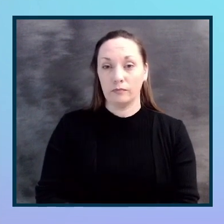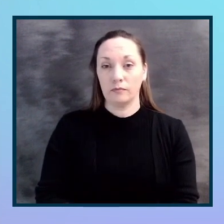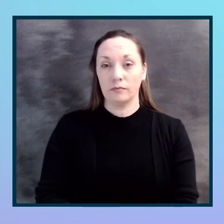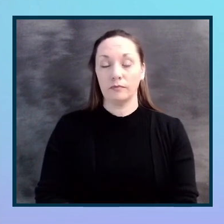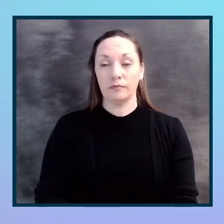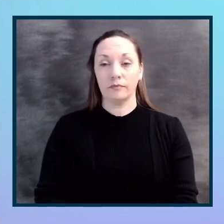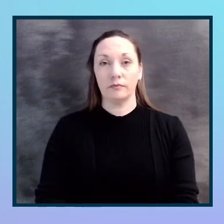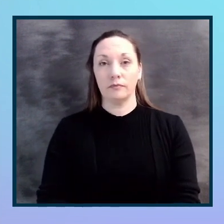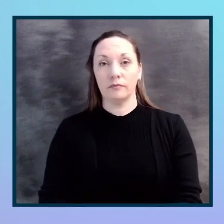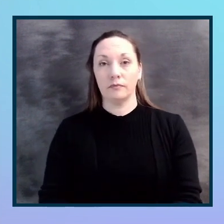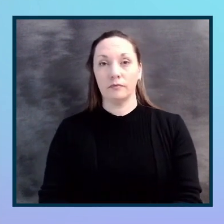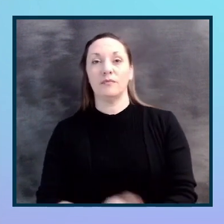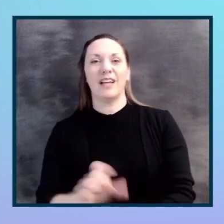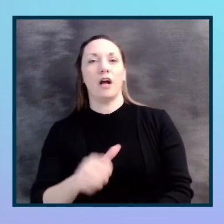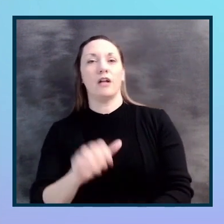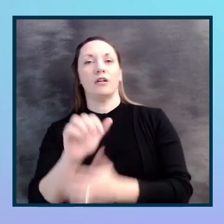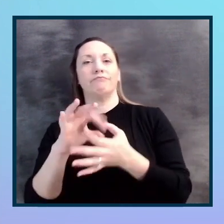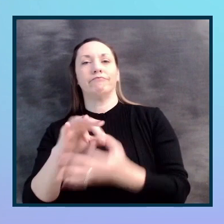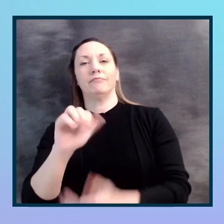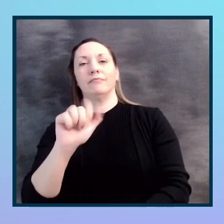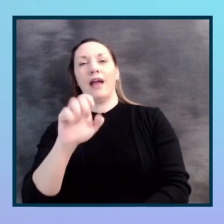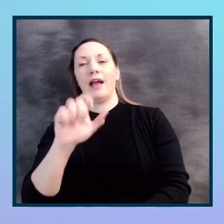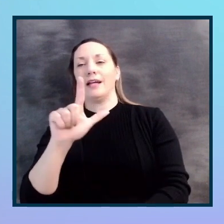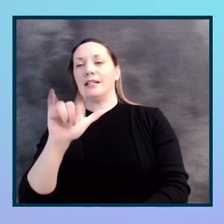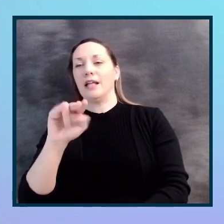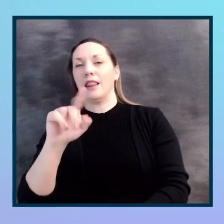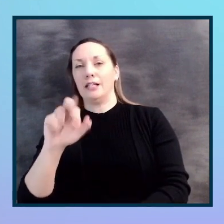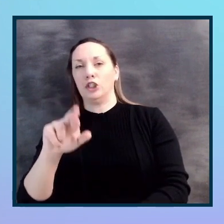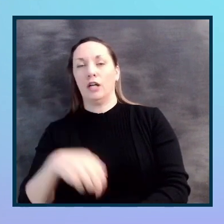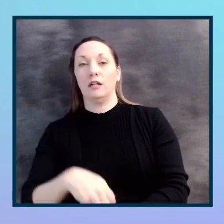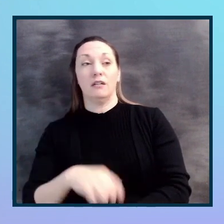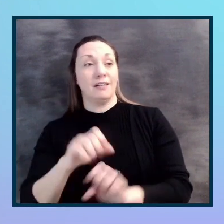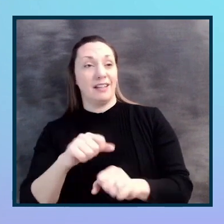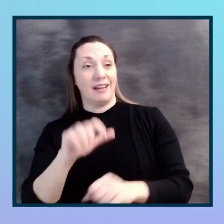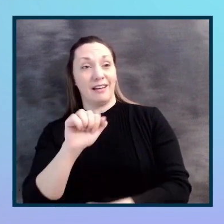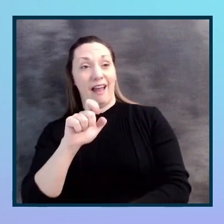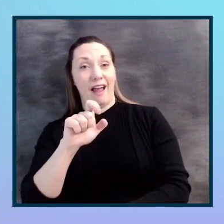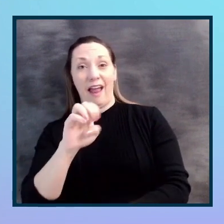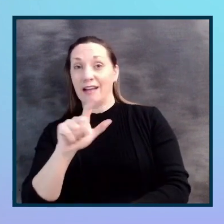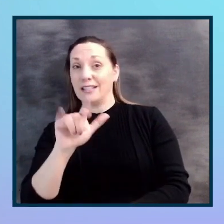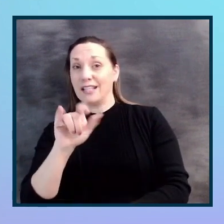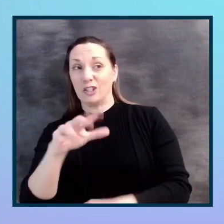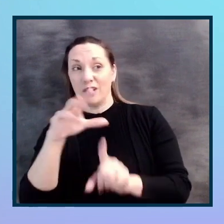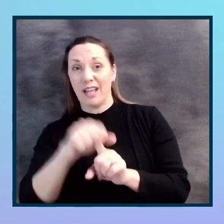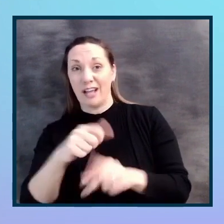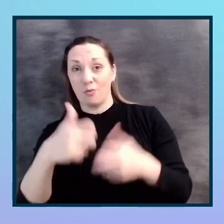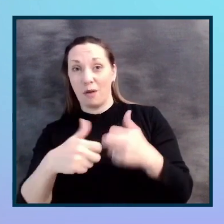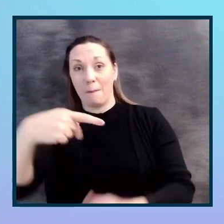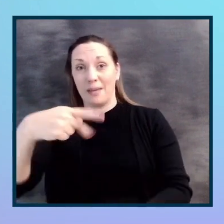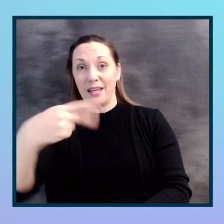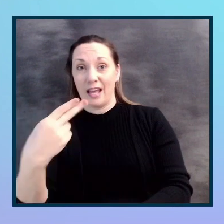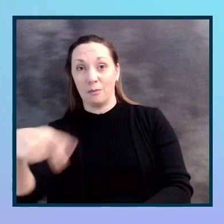Okay, another axe-linter question, maybe for Michael. Can axe-linter catch problems in PHP?